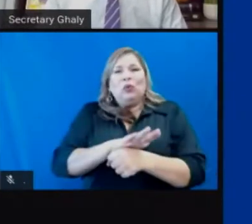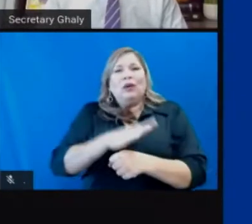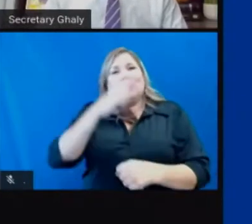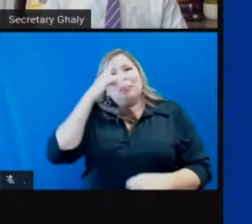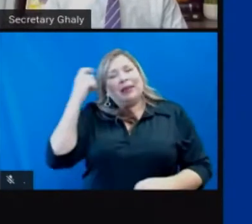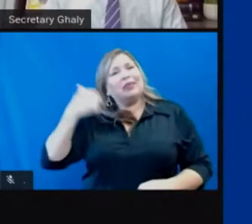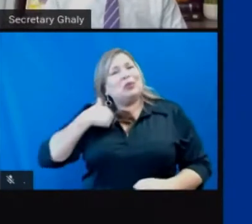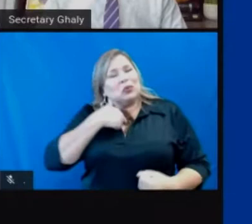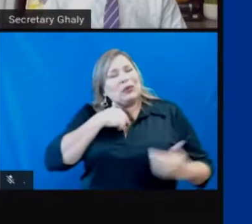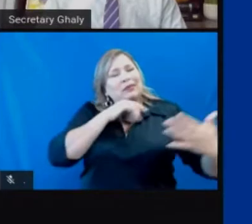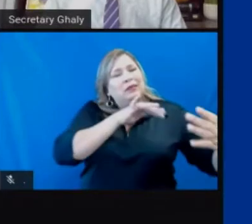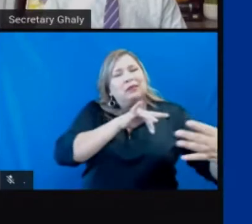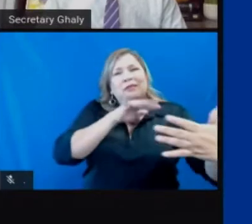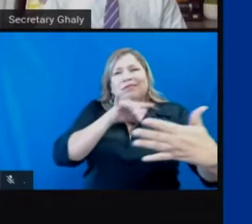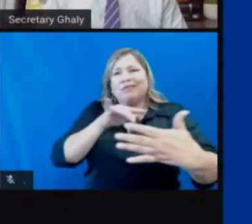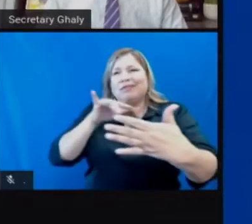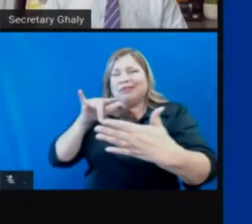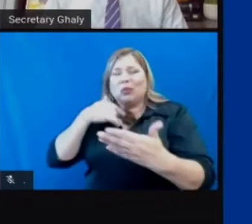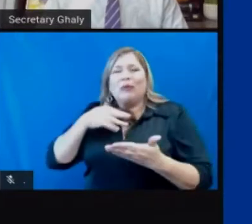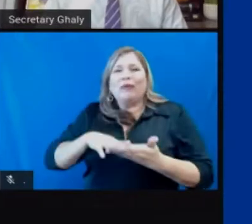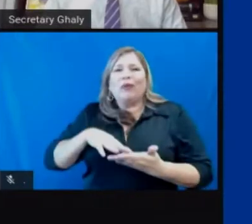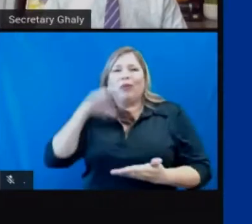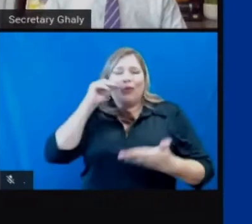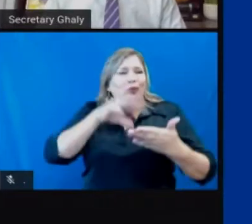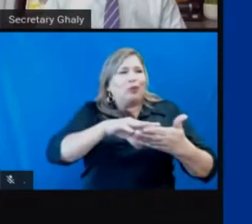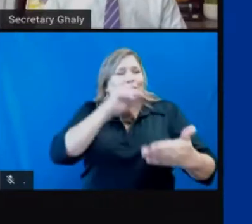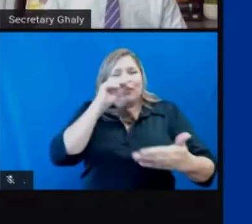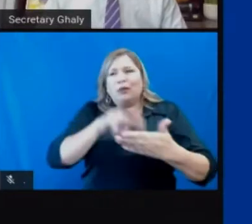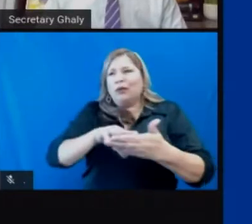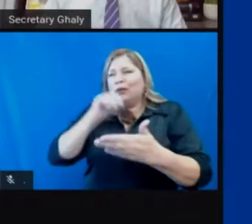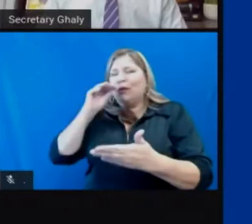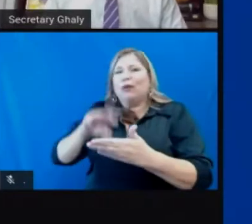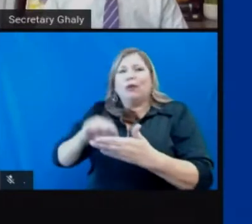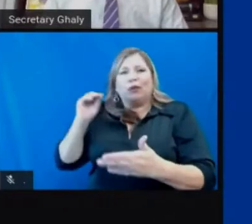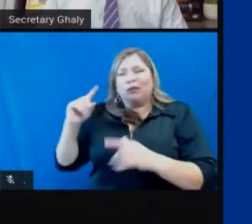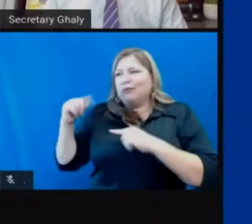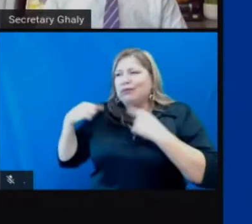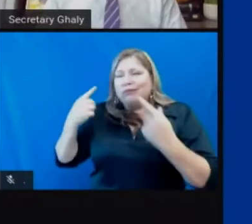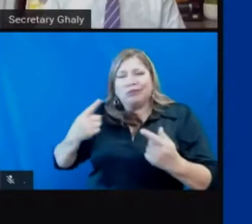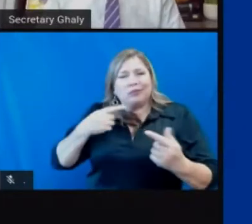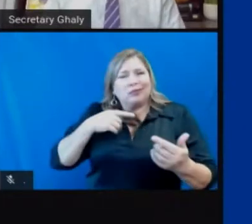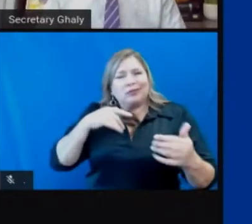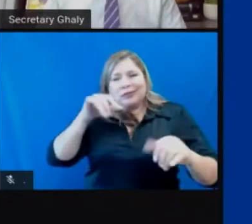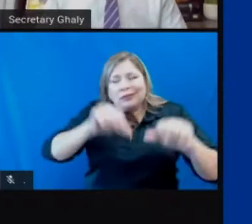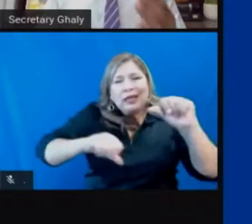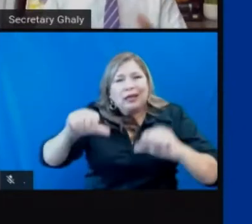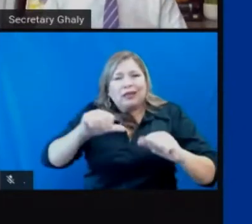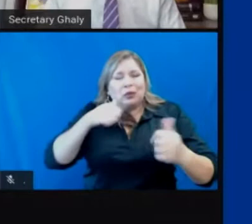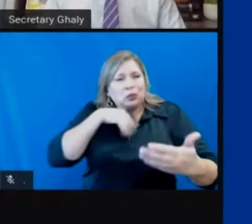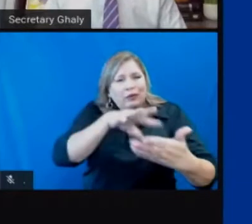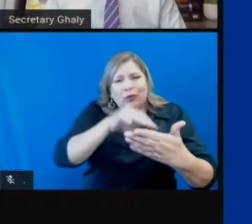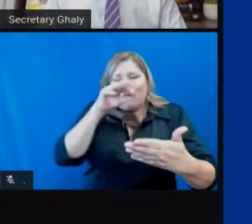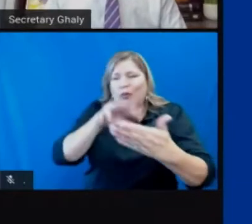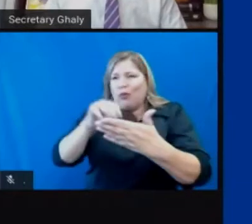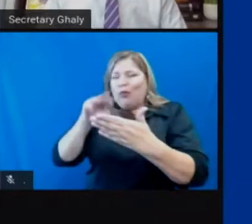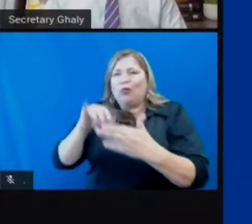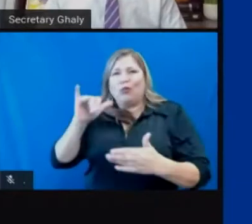science, and in that data and in that science is a great amount of learning and refining our thinking,